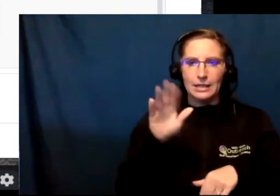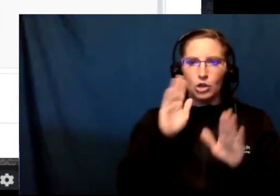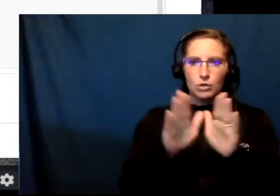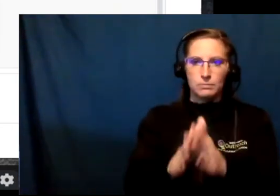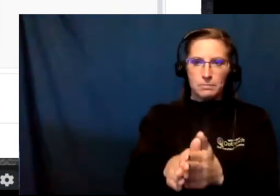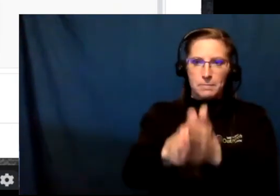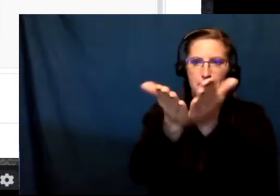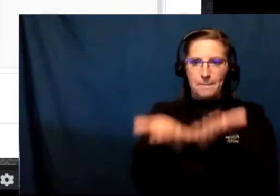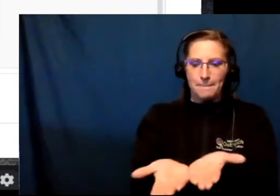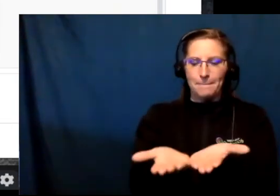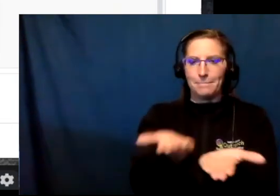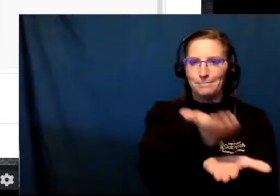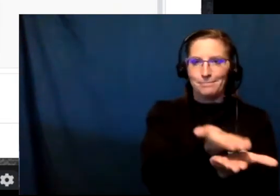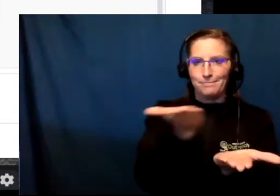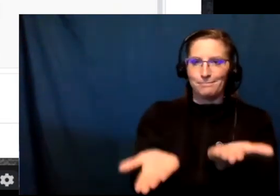book.